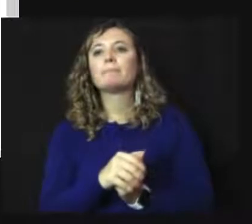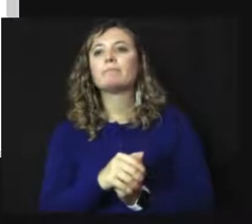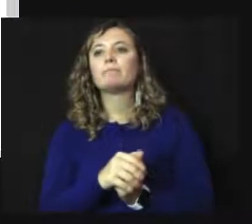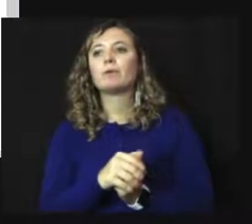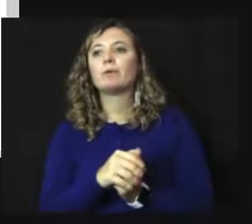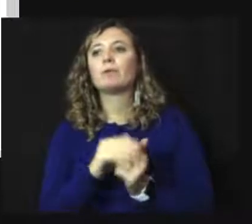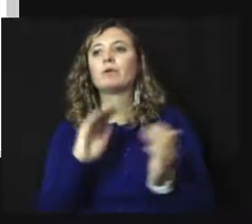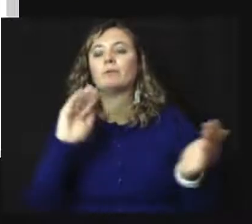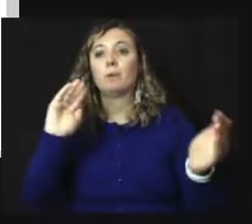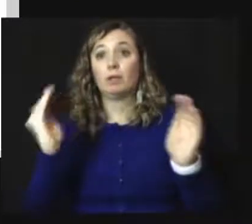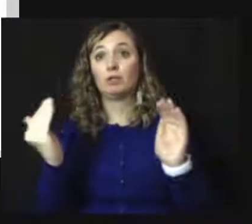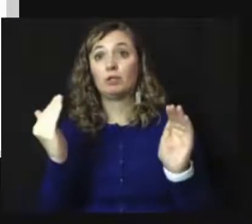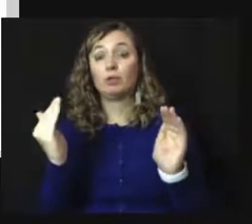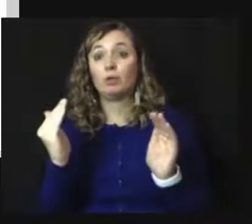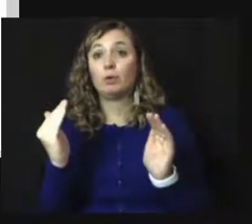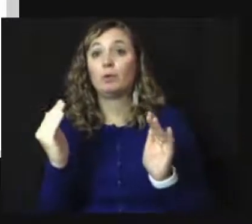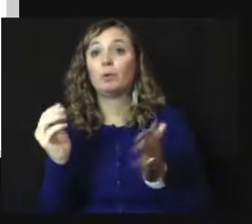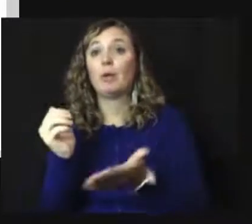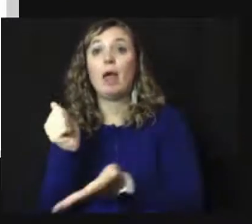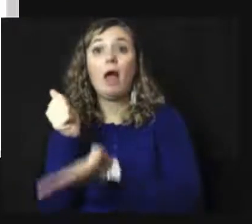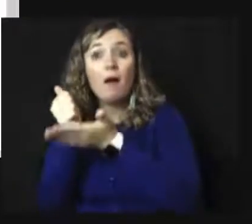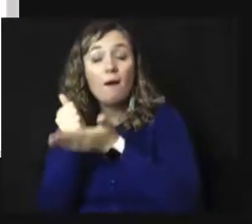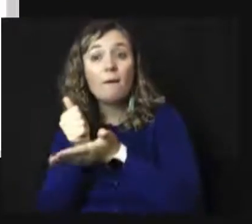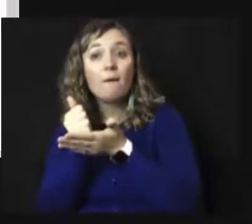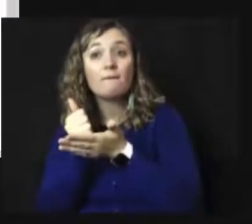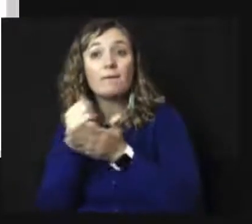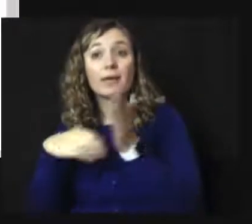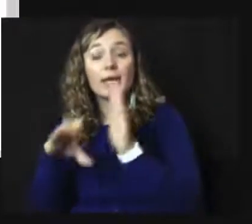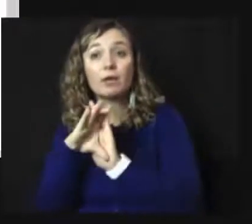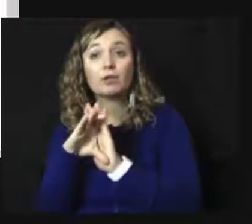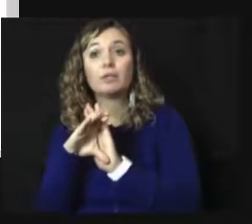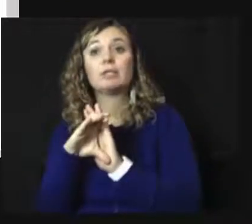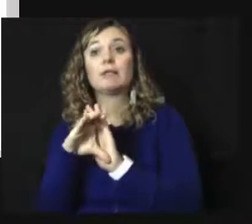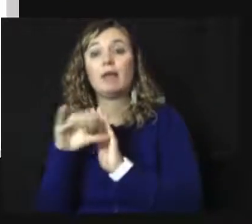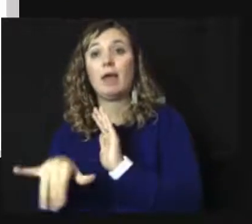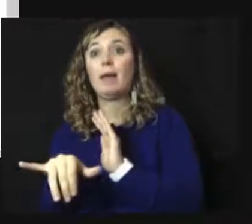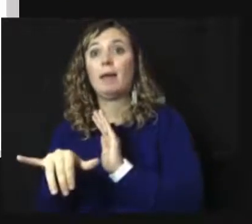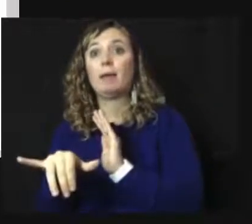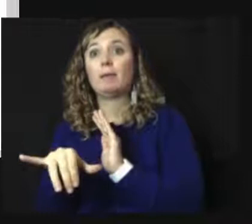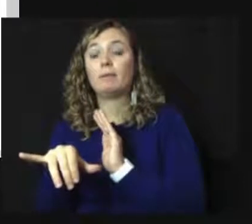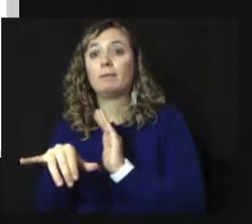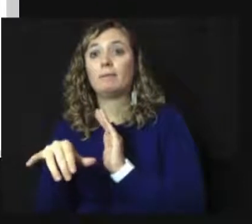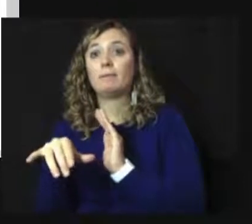versus the helpful characterizations, which are things that make it easier